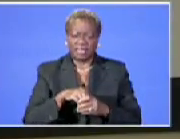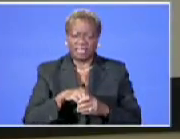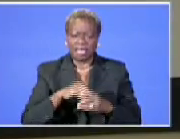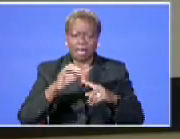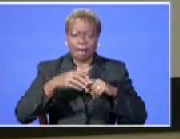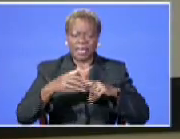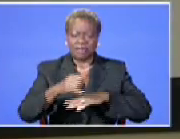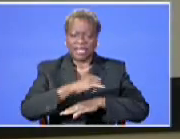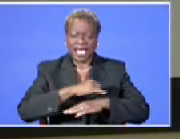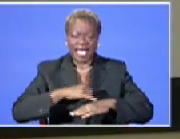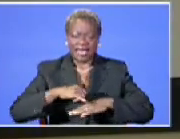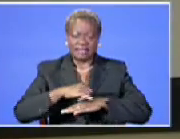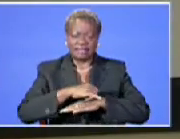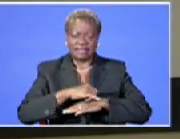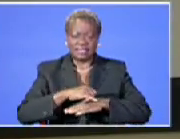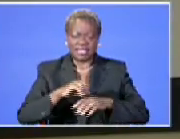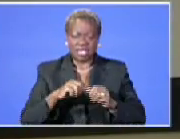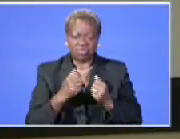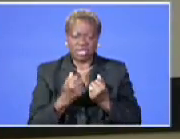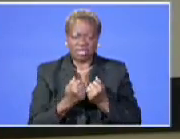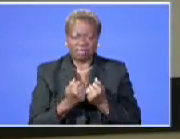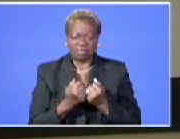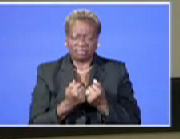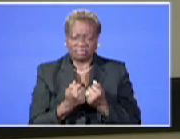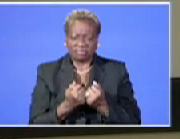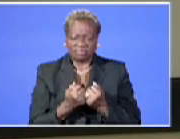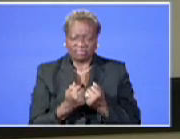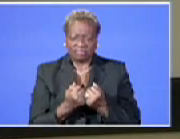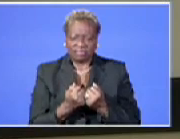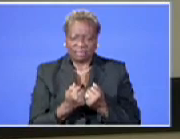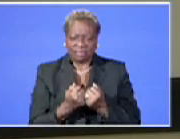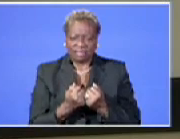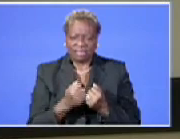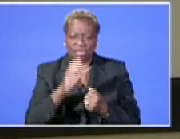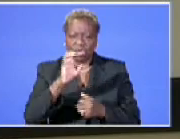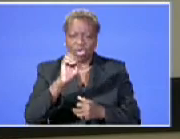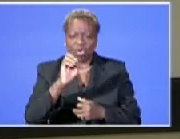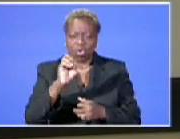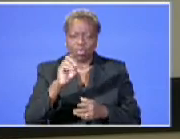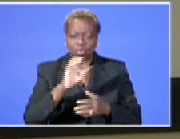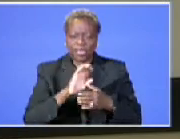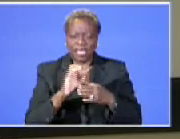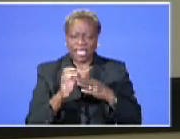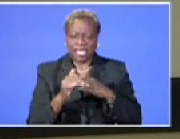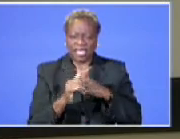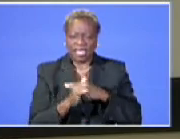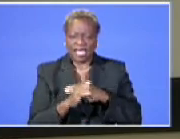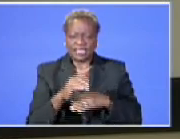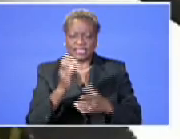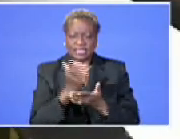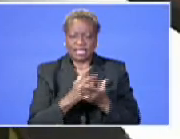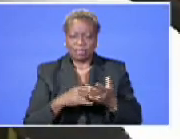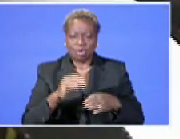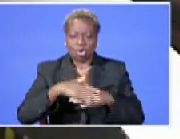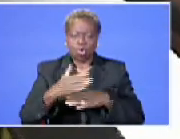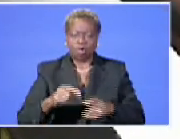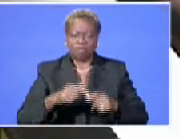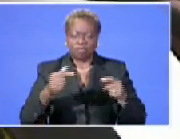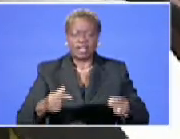Barrier Islands area around Coco Key, the Great Isaacs, and there are some off of Grand Bahama.